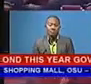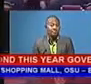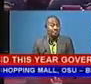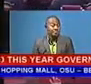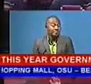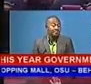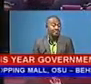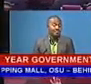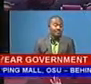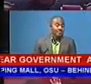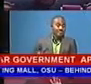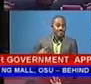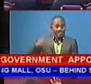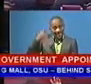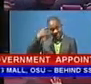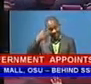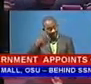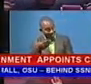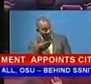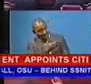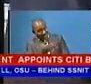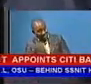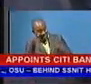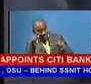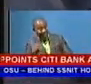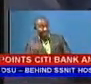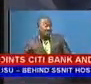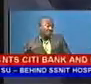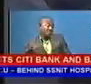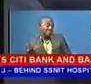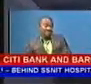My Lord, I believe the issues they've raised, they can address on it. And does it?